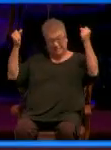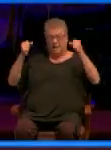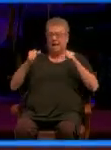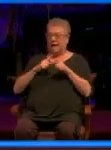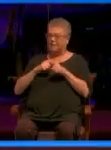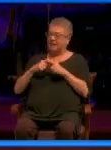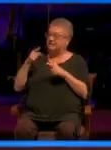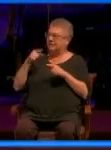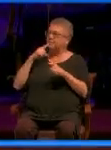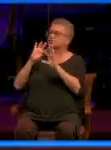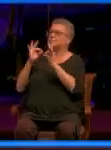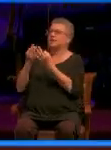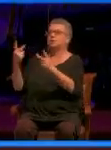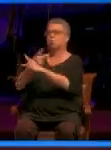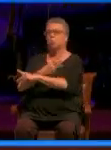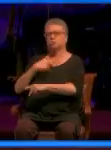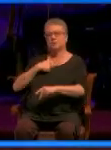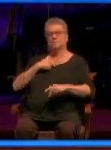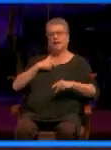in the Bible.